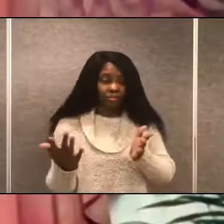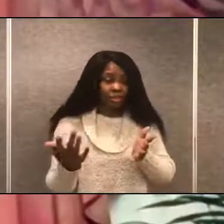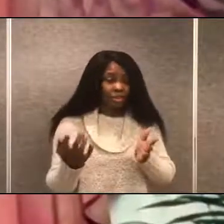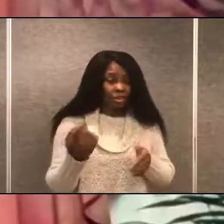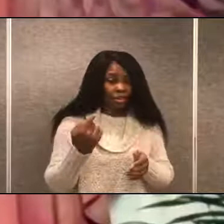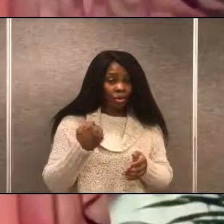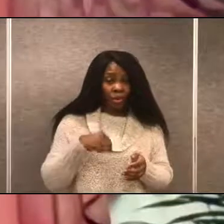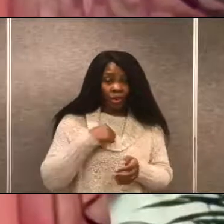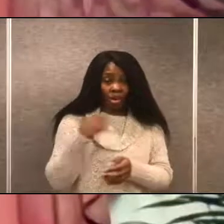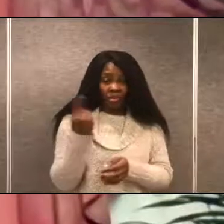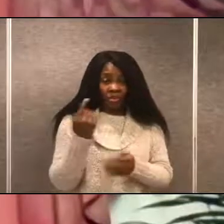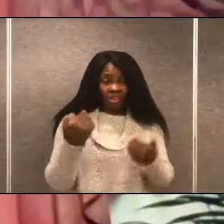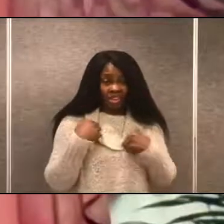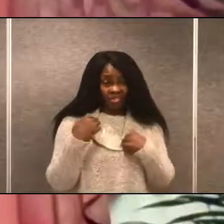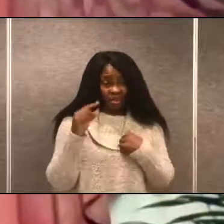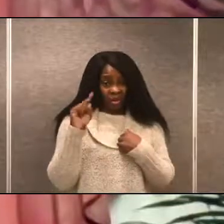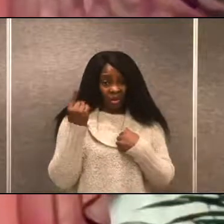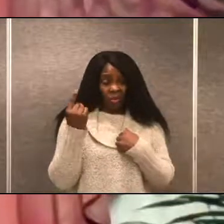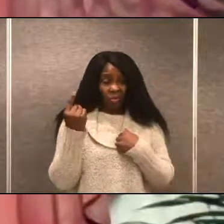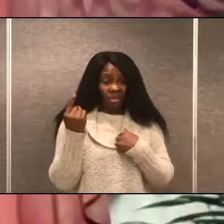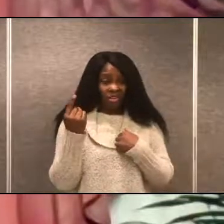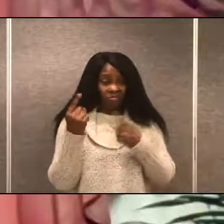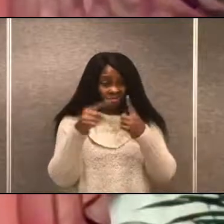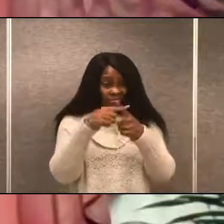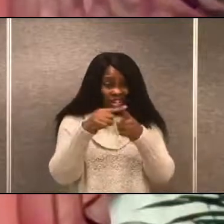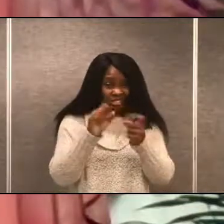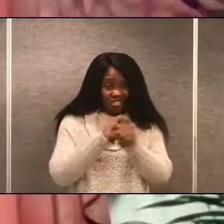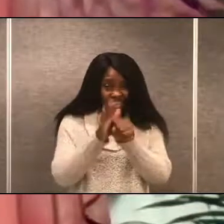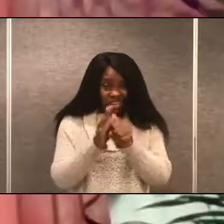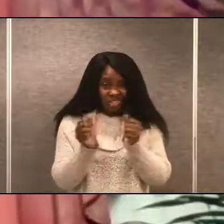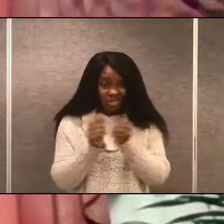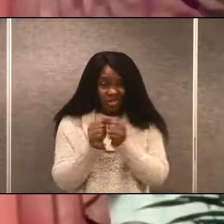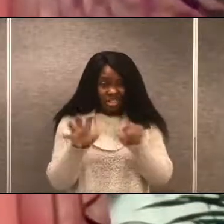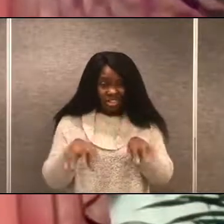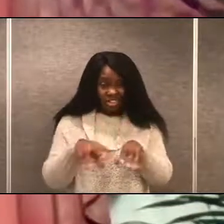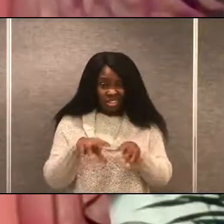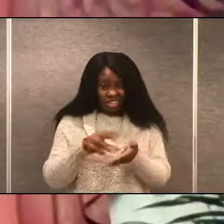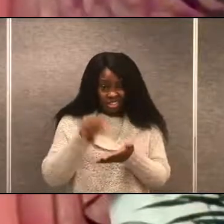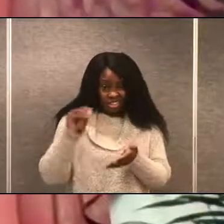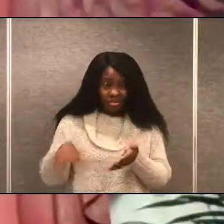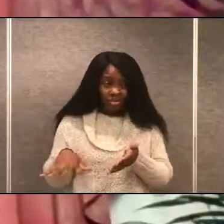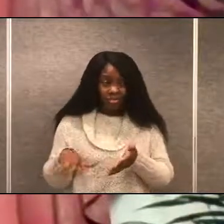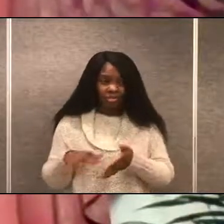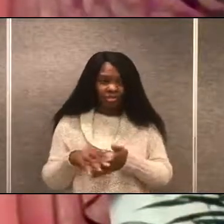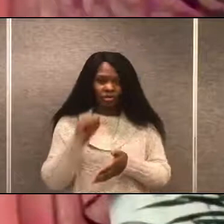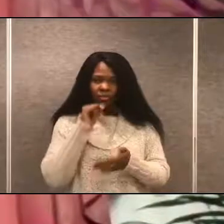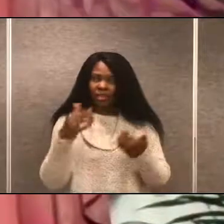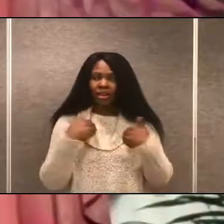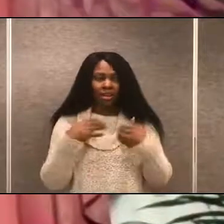one incident with a student. So we really haven't had any students at all.